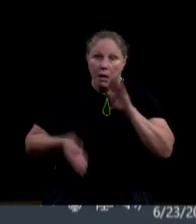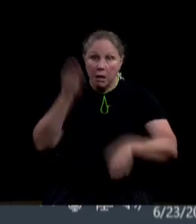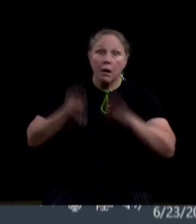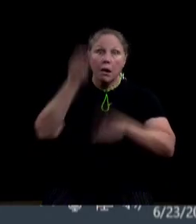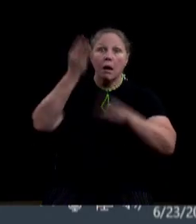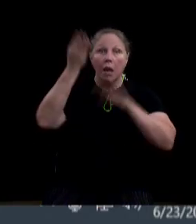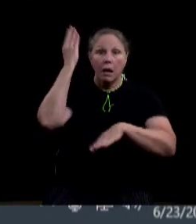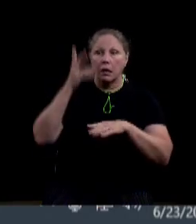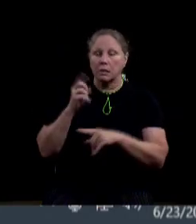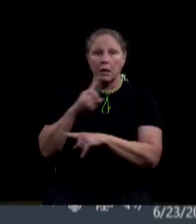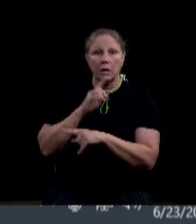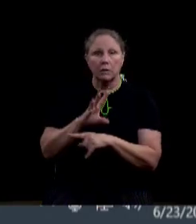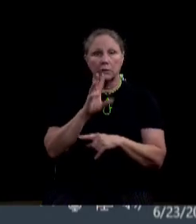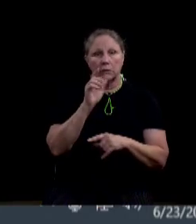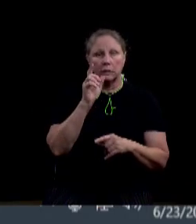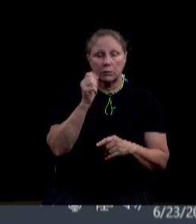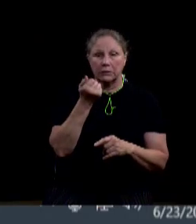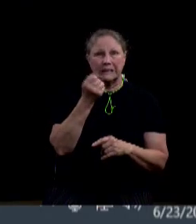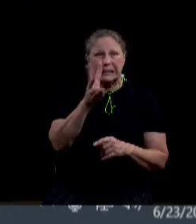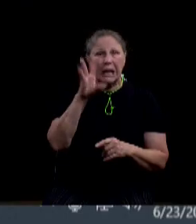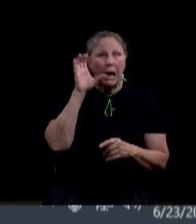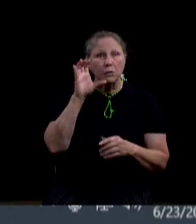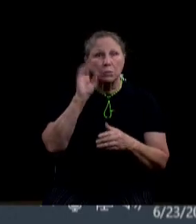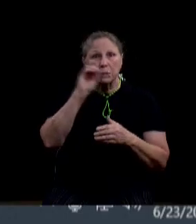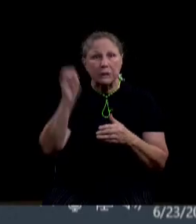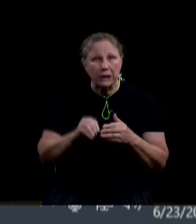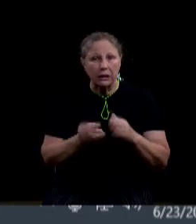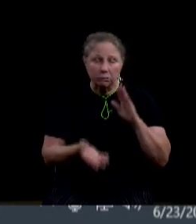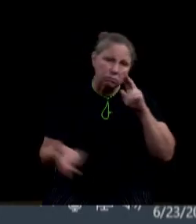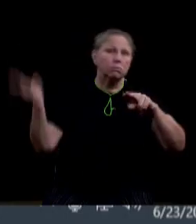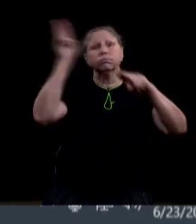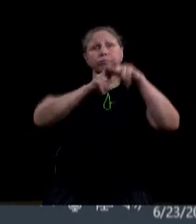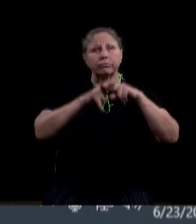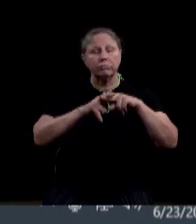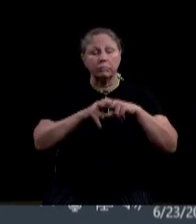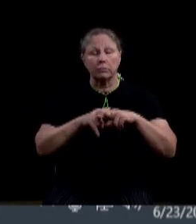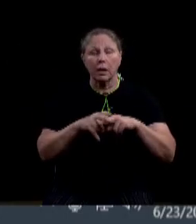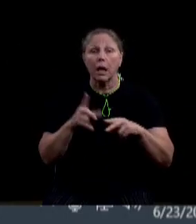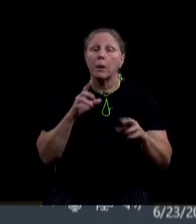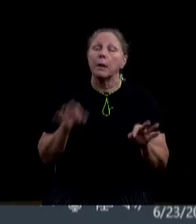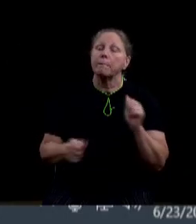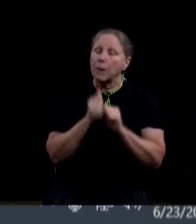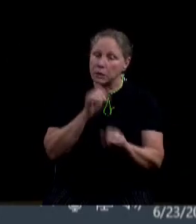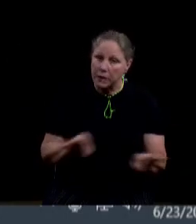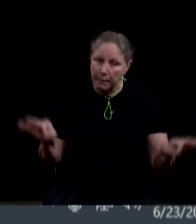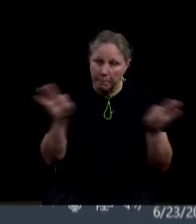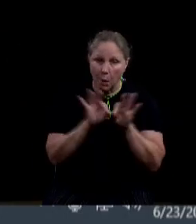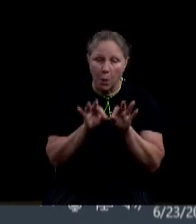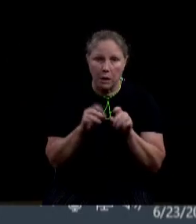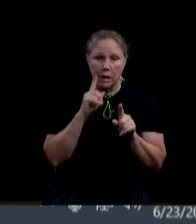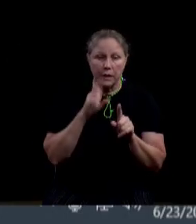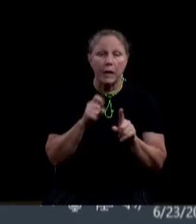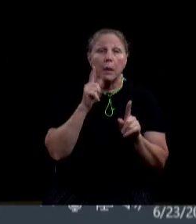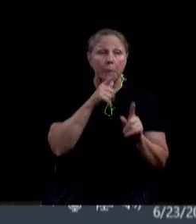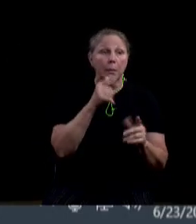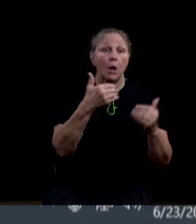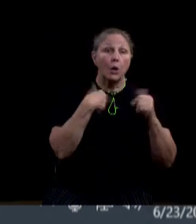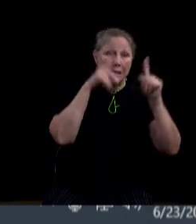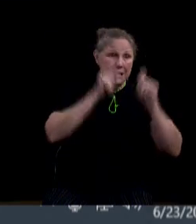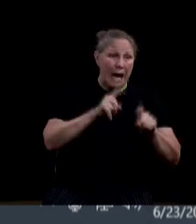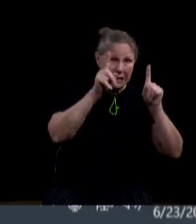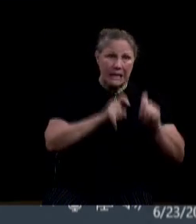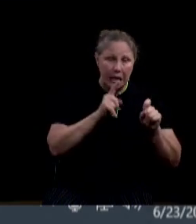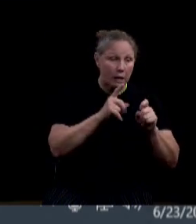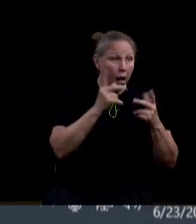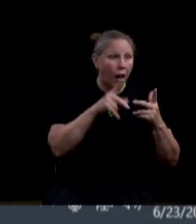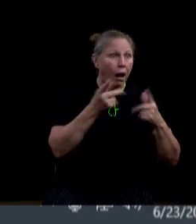weeks. And to me, more importantly, was the increase in the positivity rate, which was going up a whole percentage point